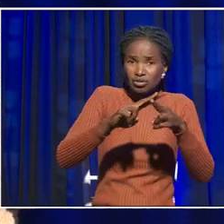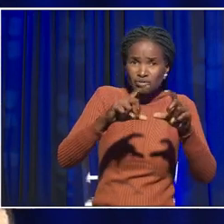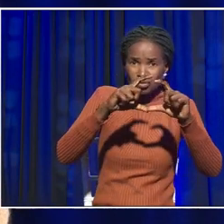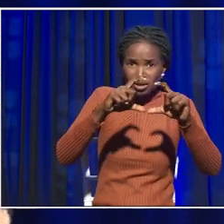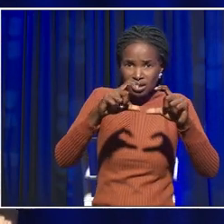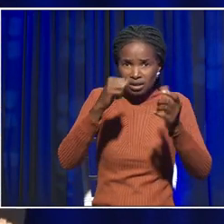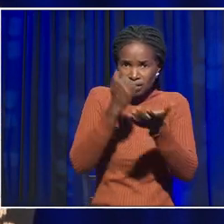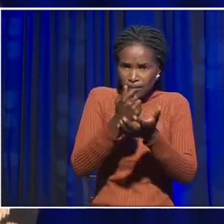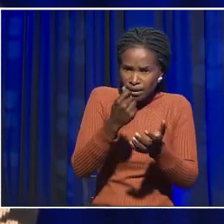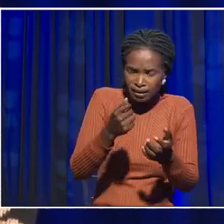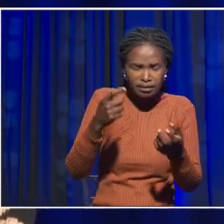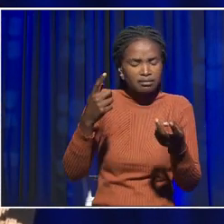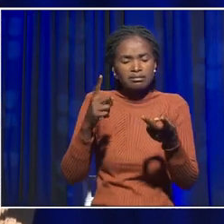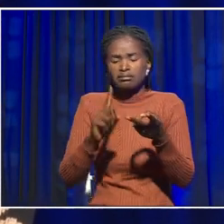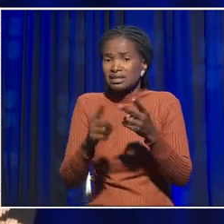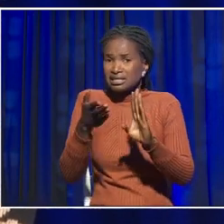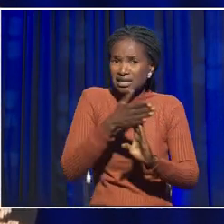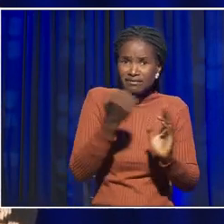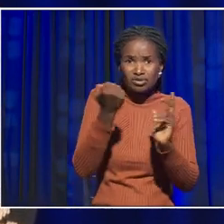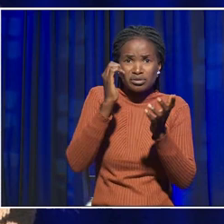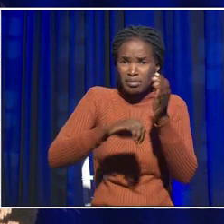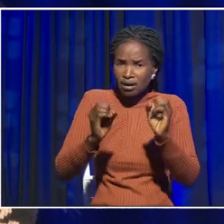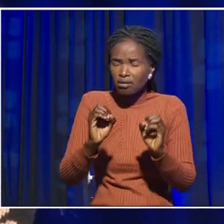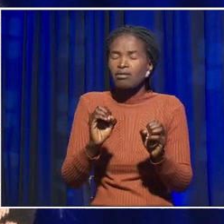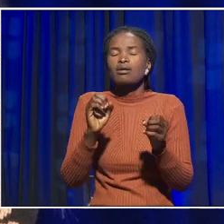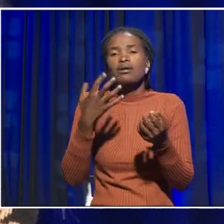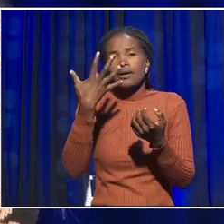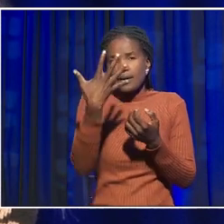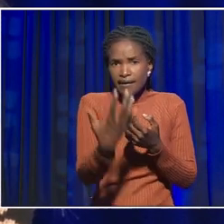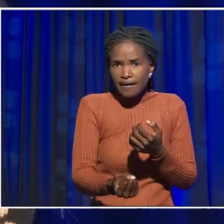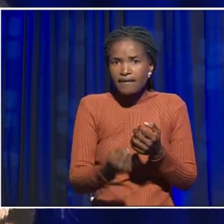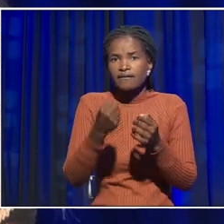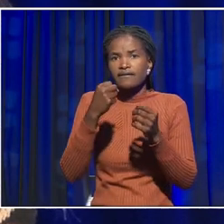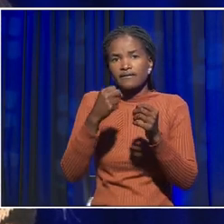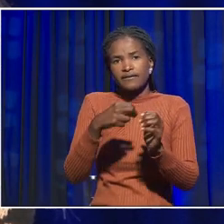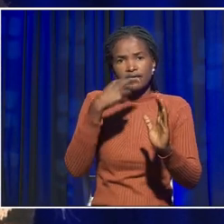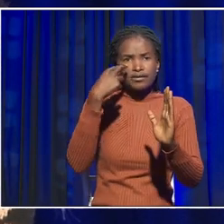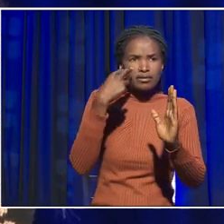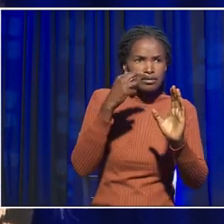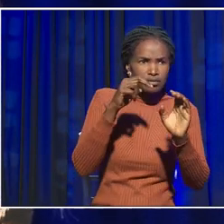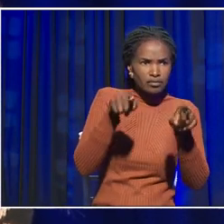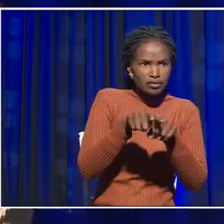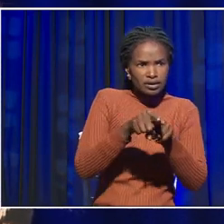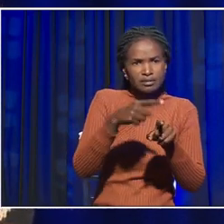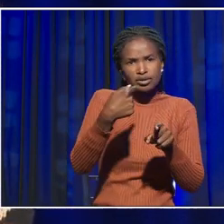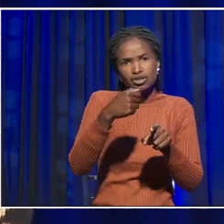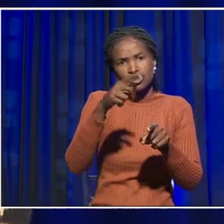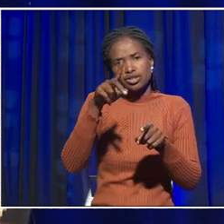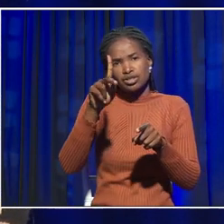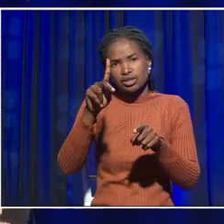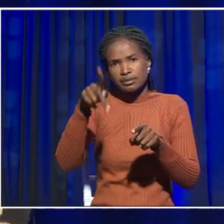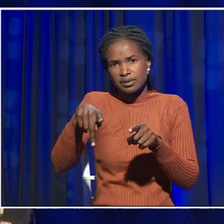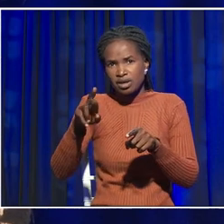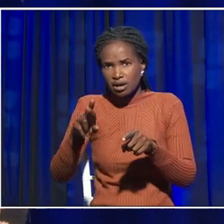Is it, you know, et cetera, et cetera. There are governing authorities and bodies like the GDPR, which